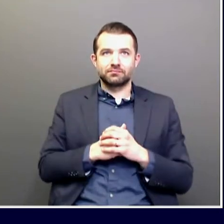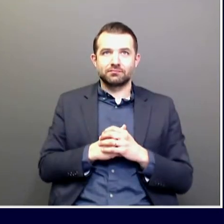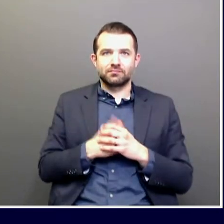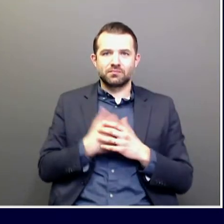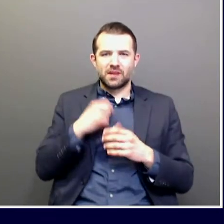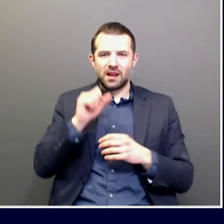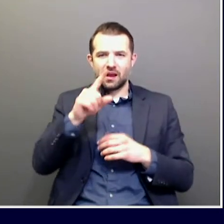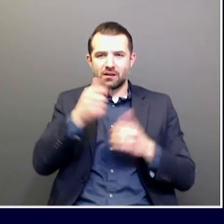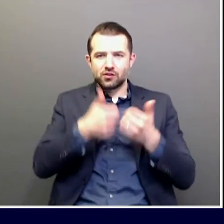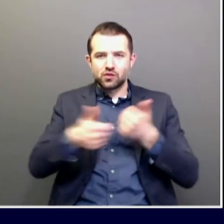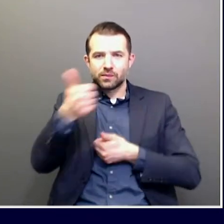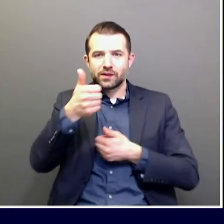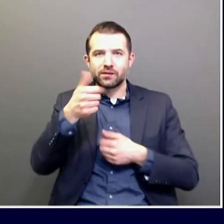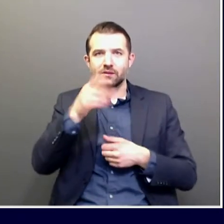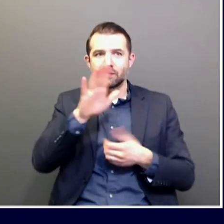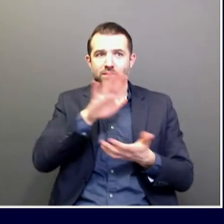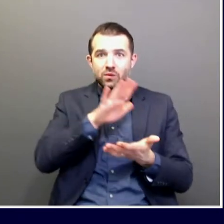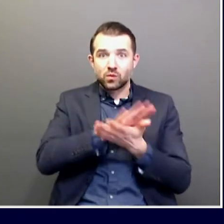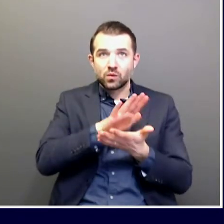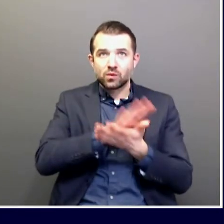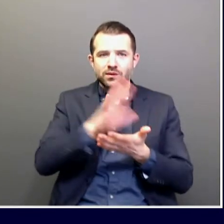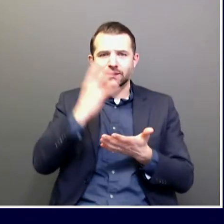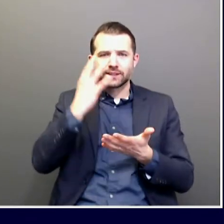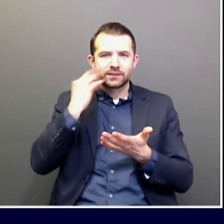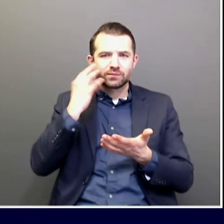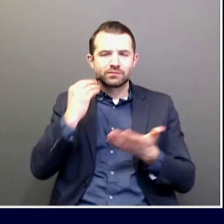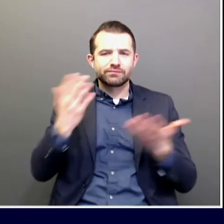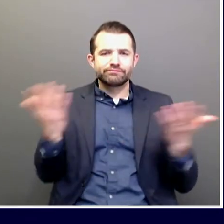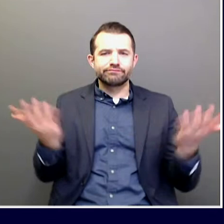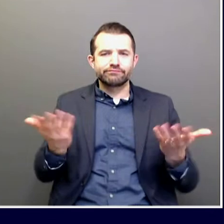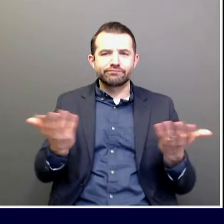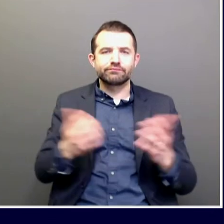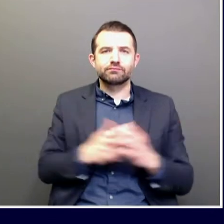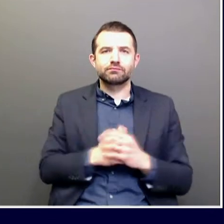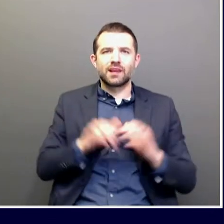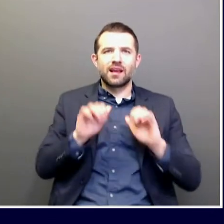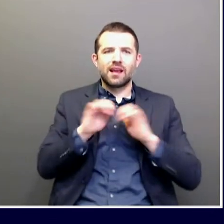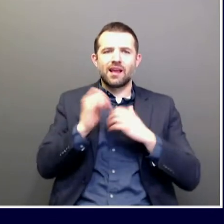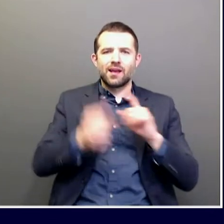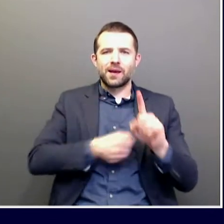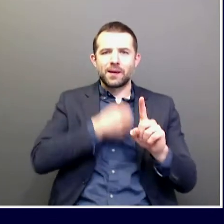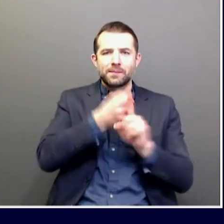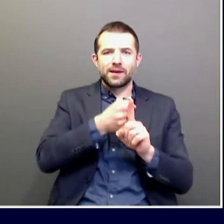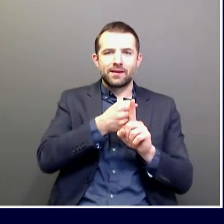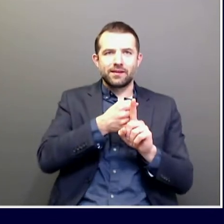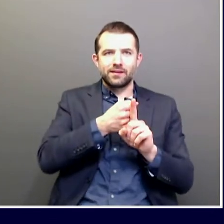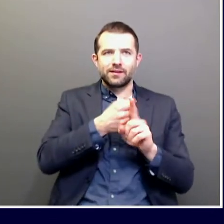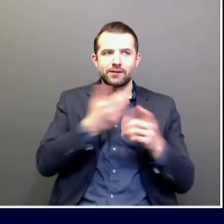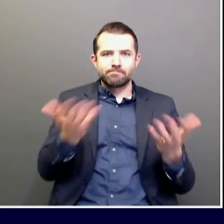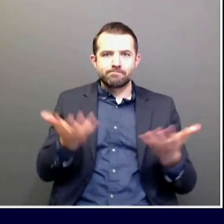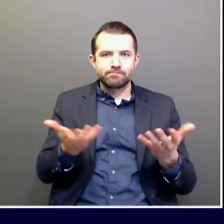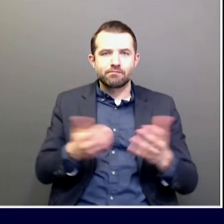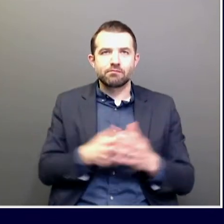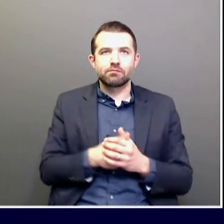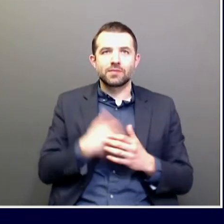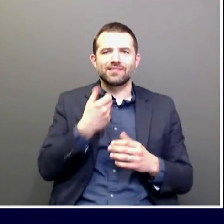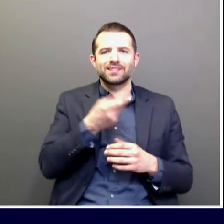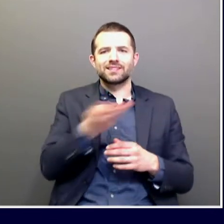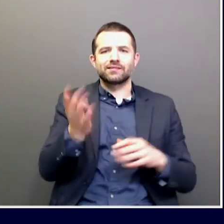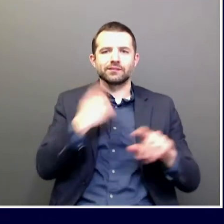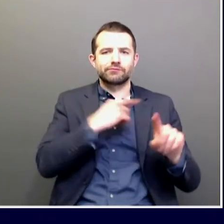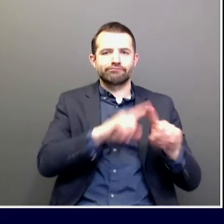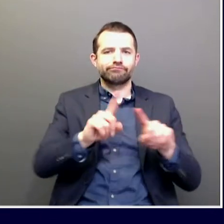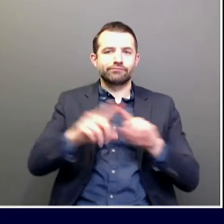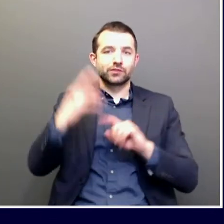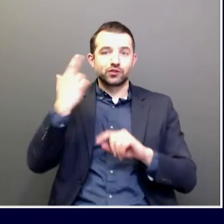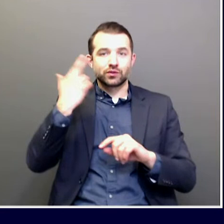that that there really hasn't been any updated guidance just quite yet. Do you expect the U.S. CDC to come out with some new